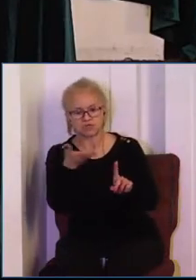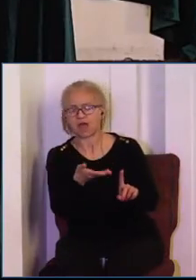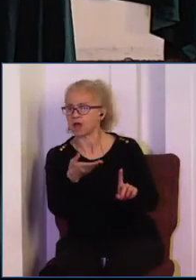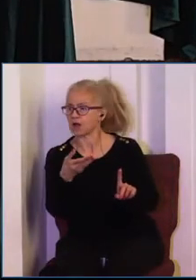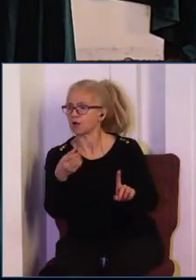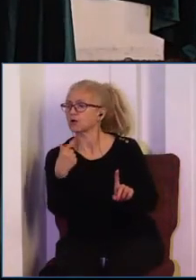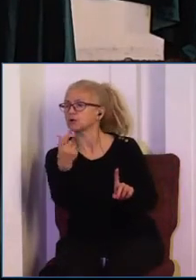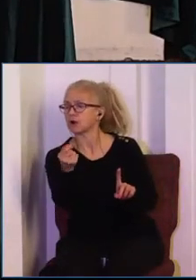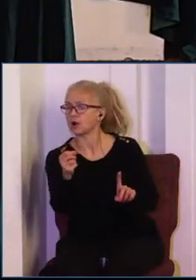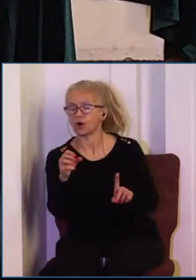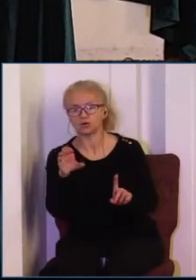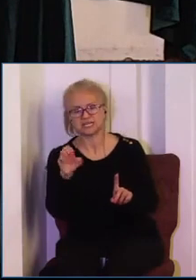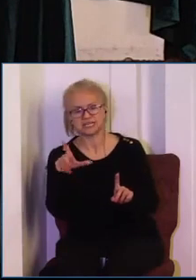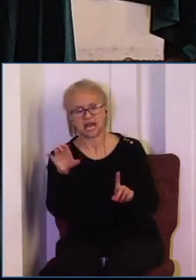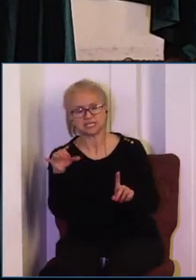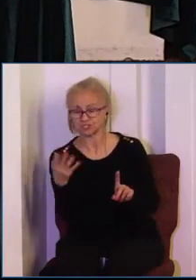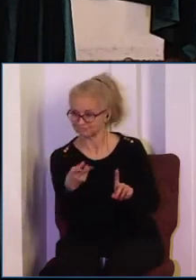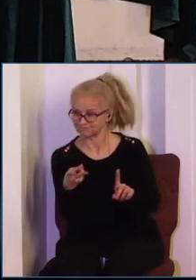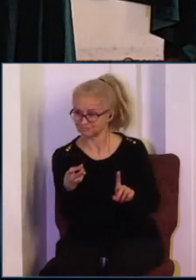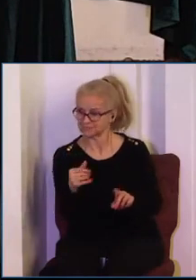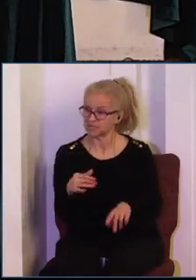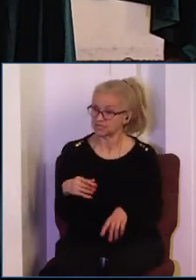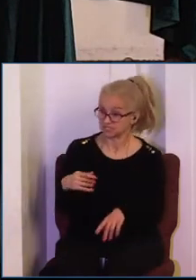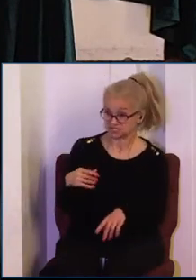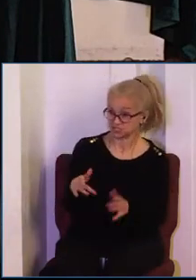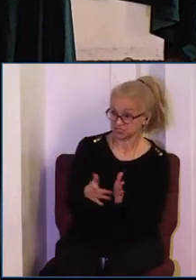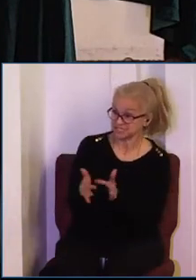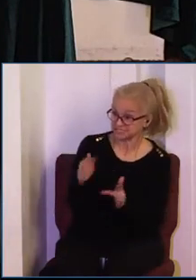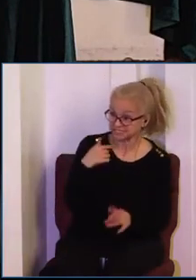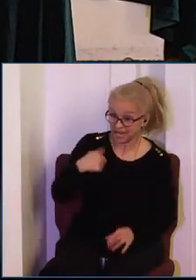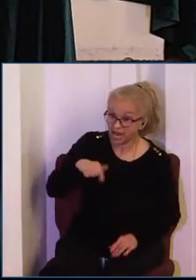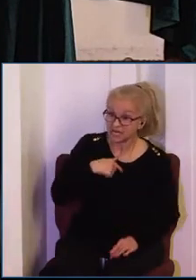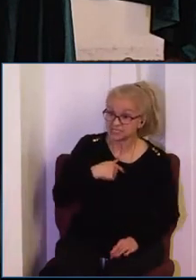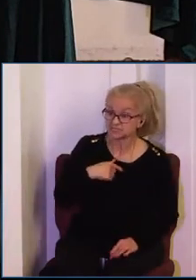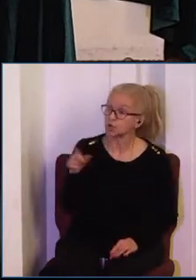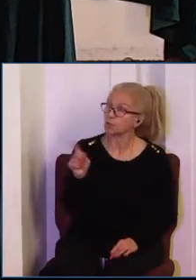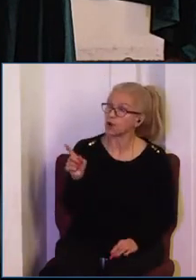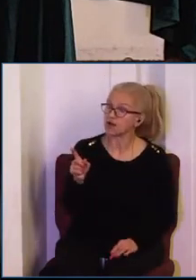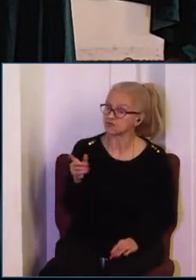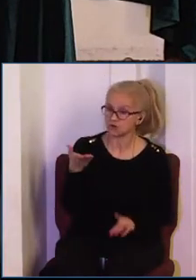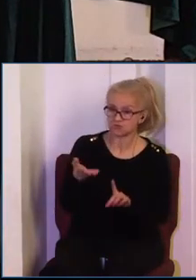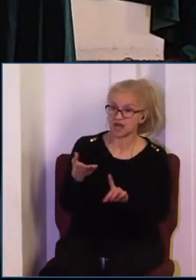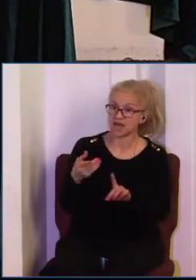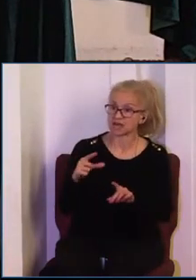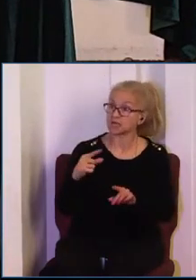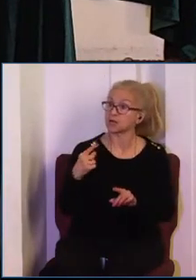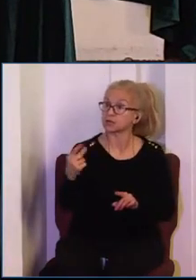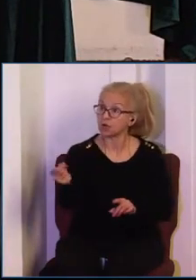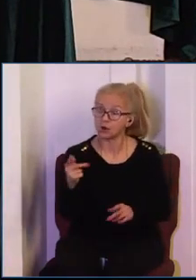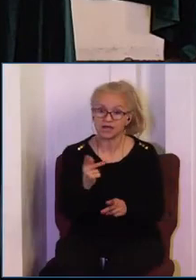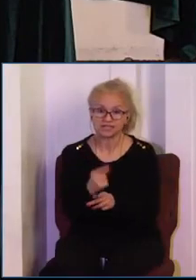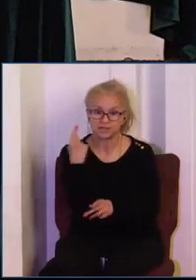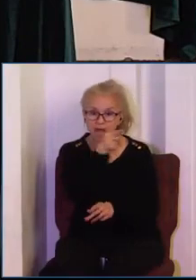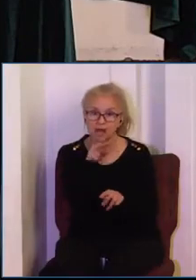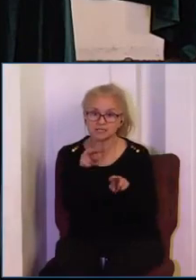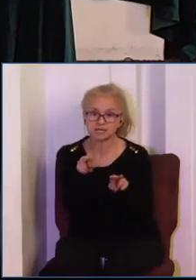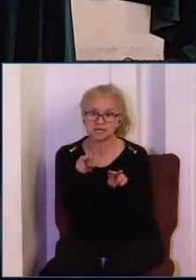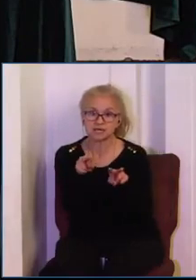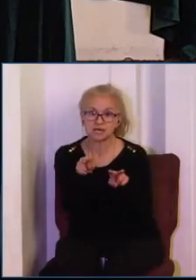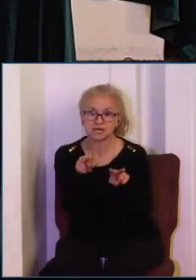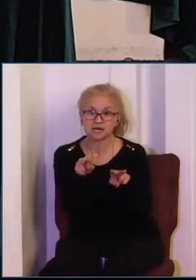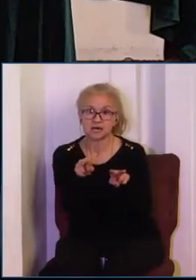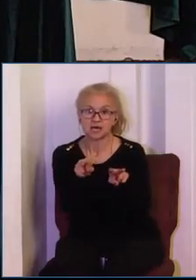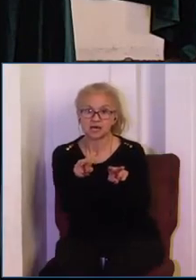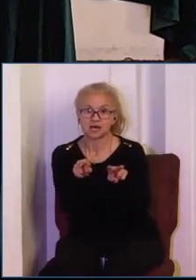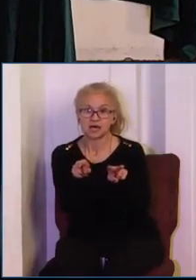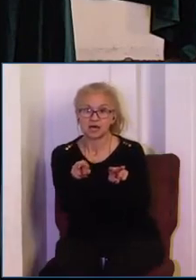us, Jesus said. Let's keep our eyes on the one that will leave us that tangible